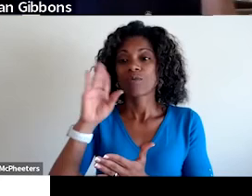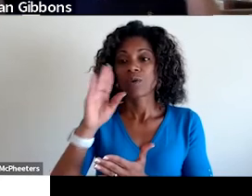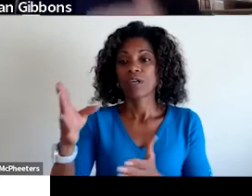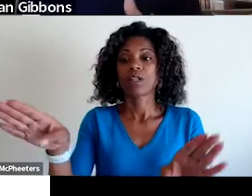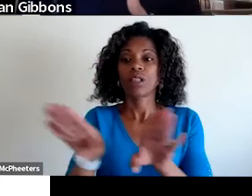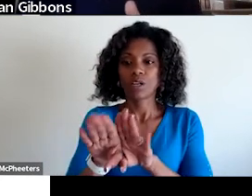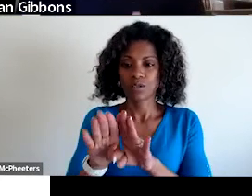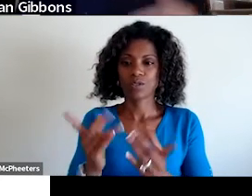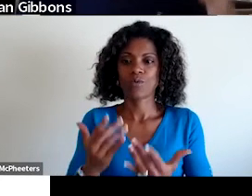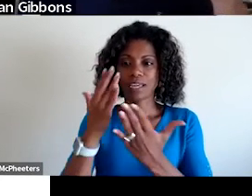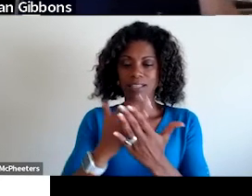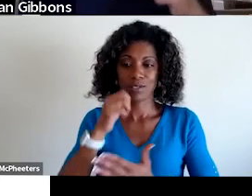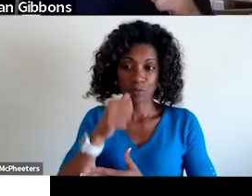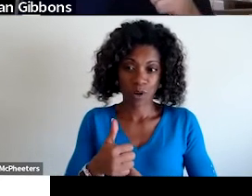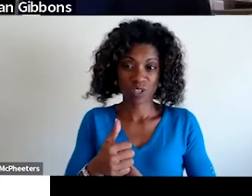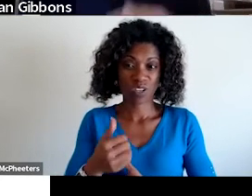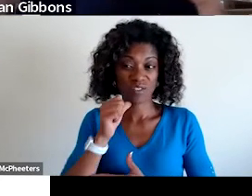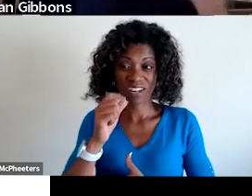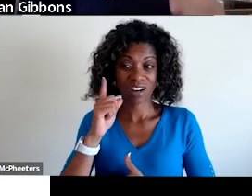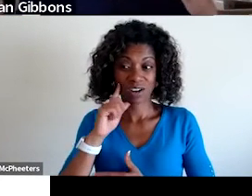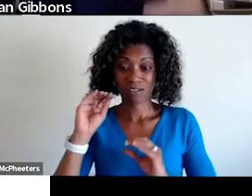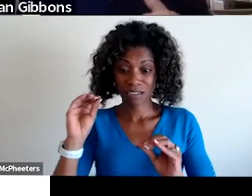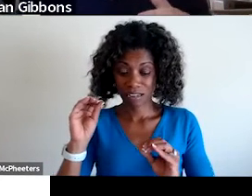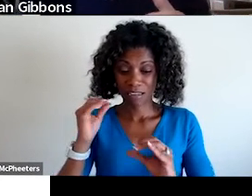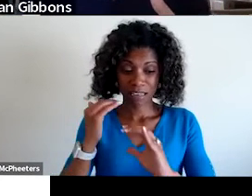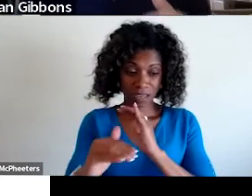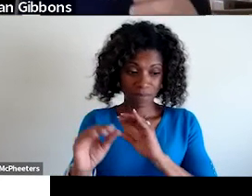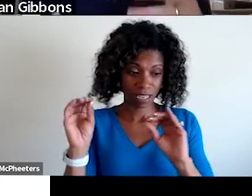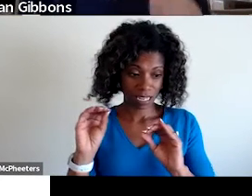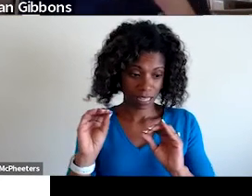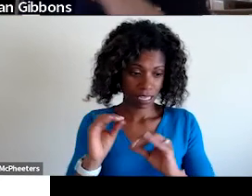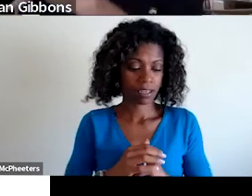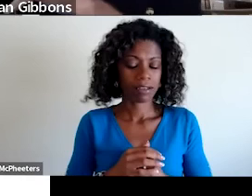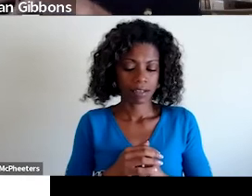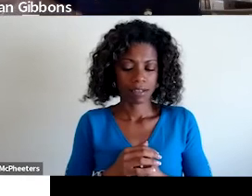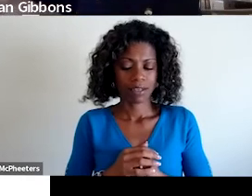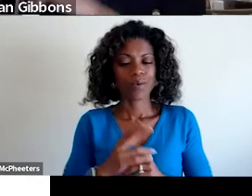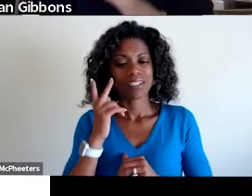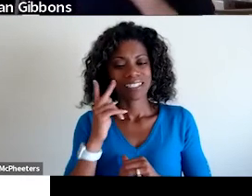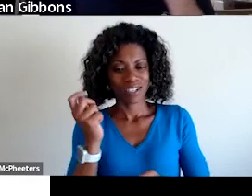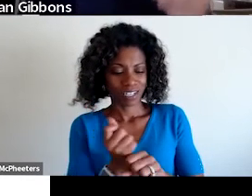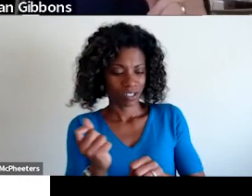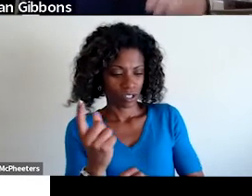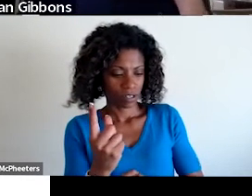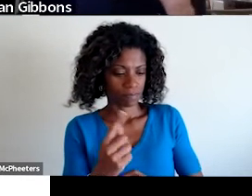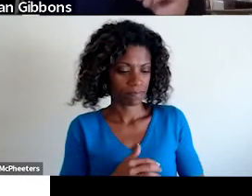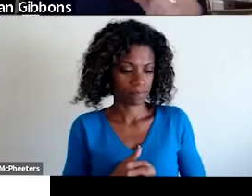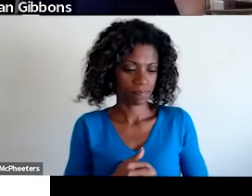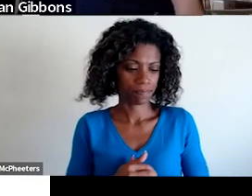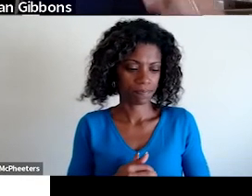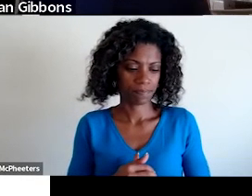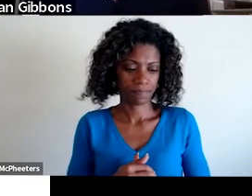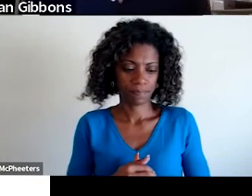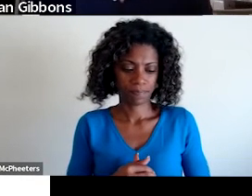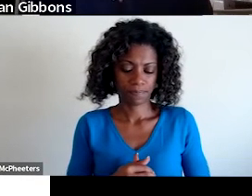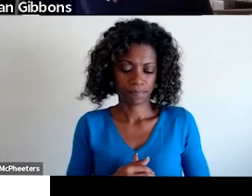registrations tomorrow. So if you haven't heard an invitation from us, I'm afraid we're going to have to tell you we'll see you next year. But the good news is